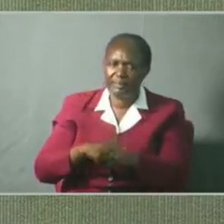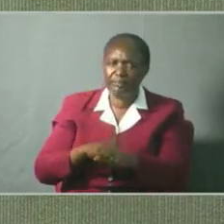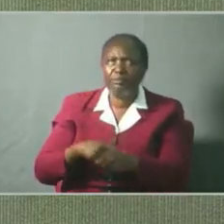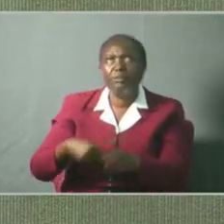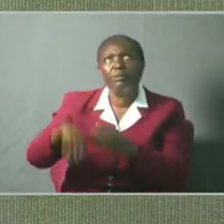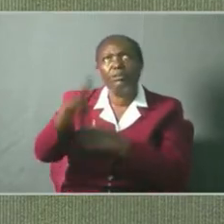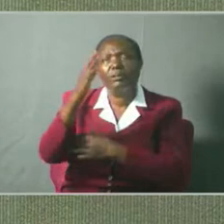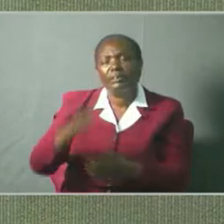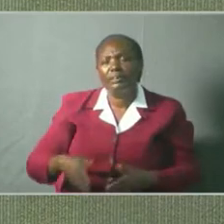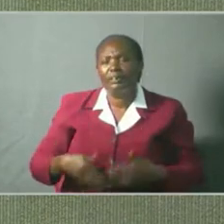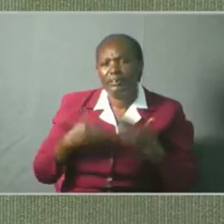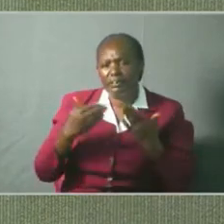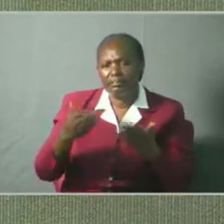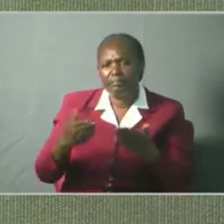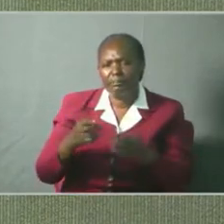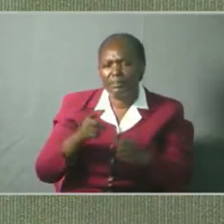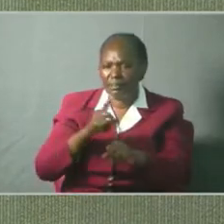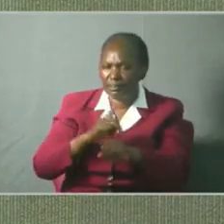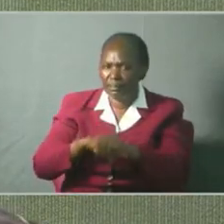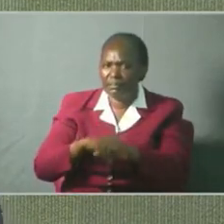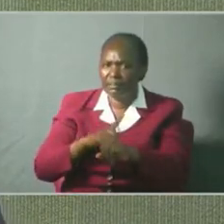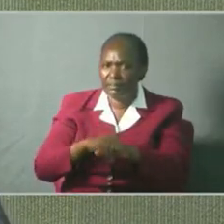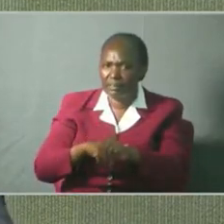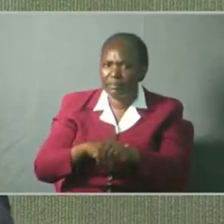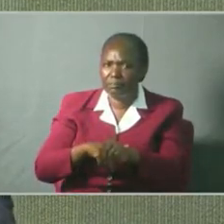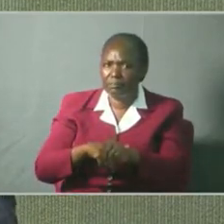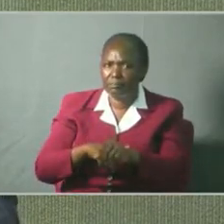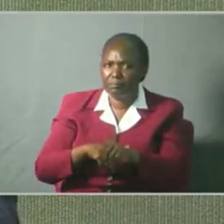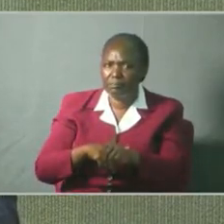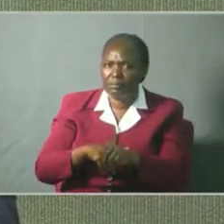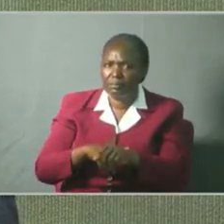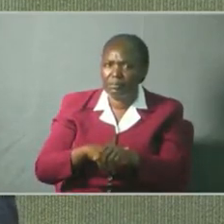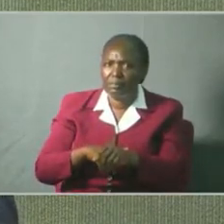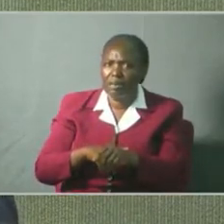opportunity and gave me a consultancy,